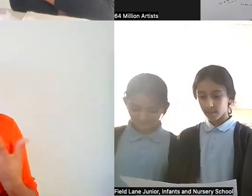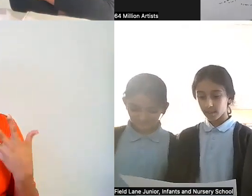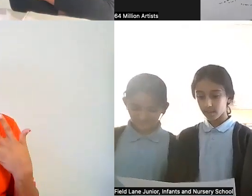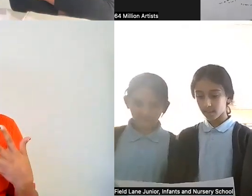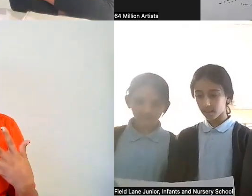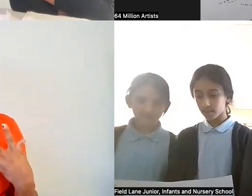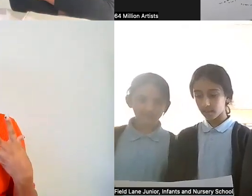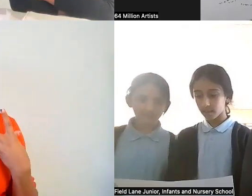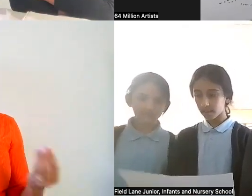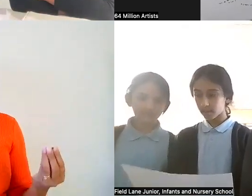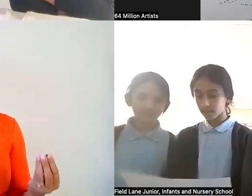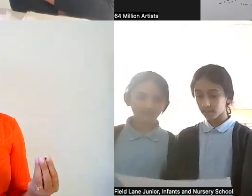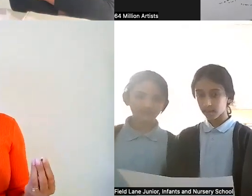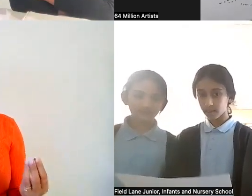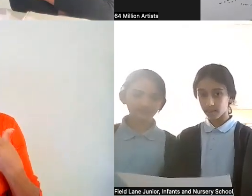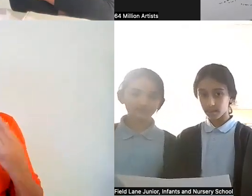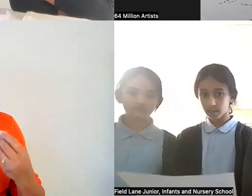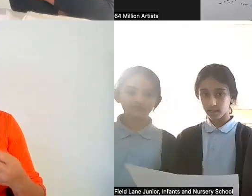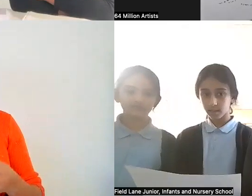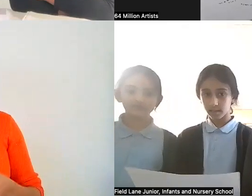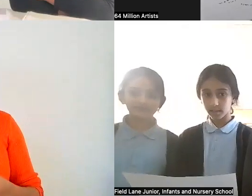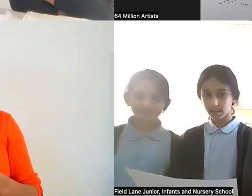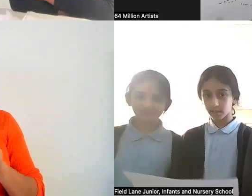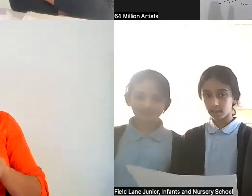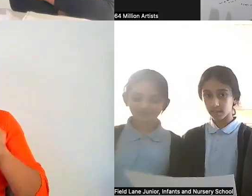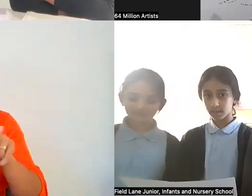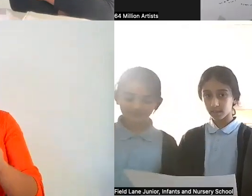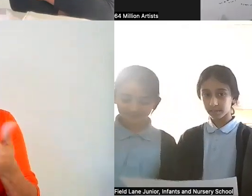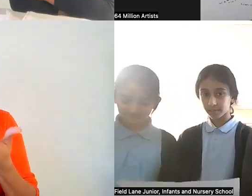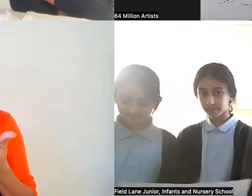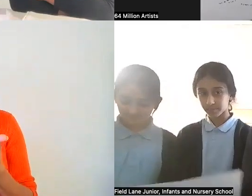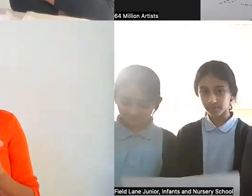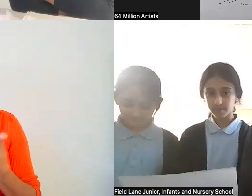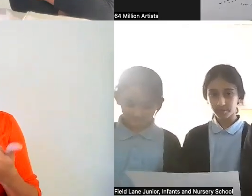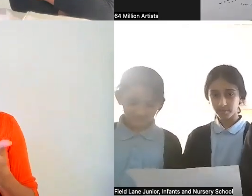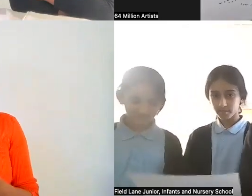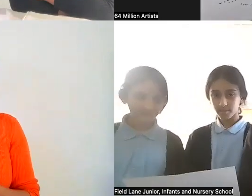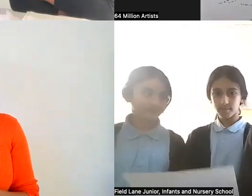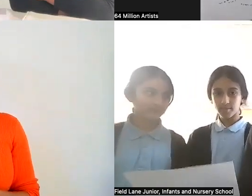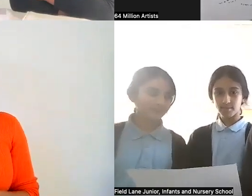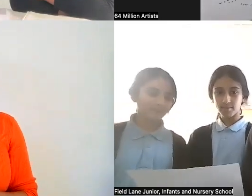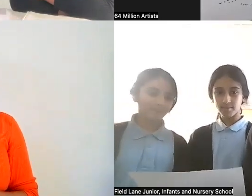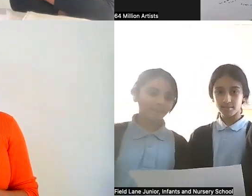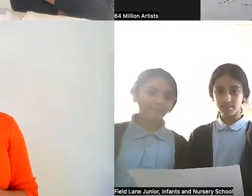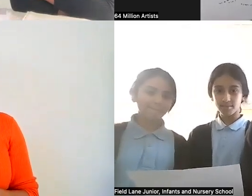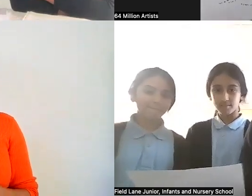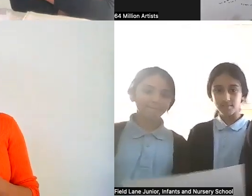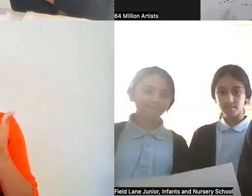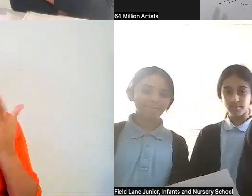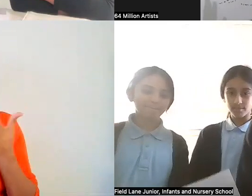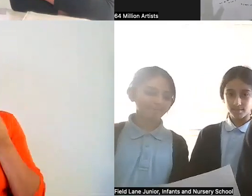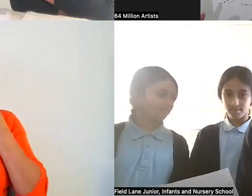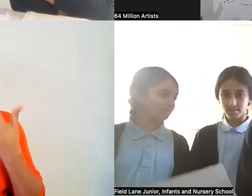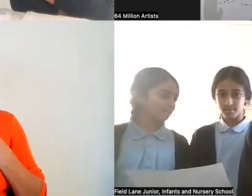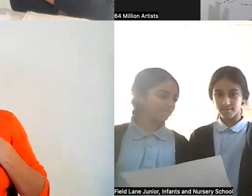wet is an adjective, yeah, and you have adverbs to make the wet sound more. But if you repeat it, and there's a tradition in languages all around the world,